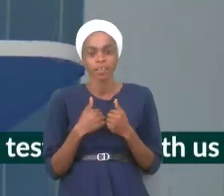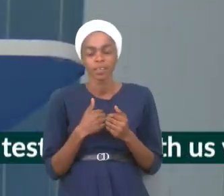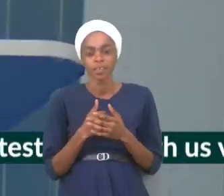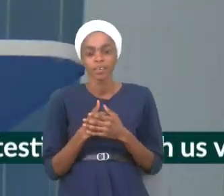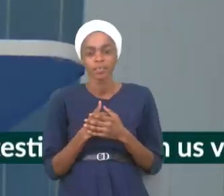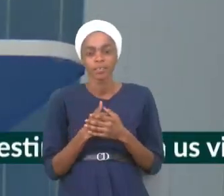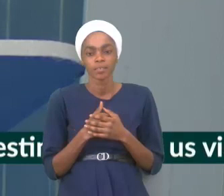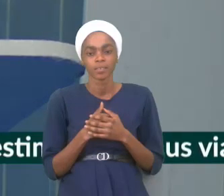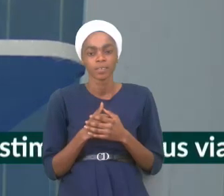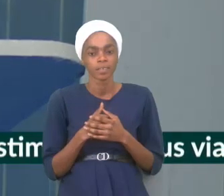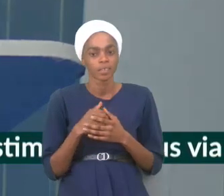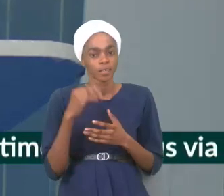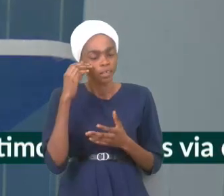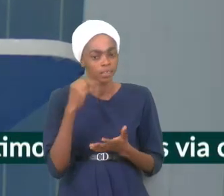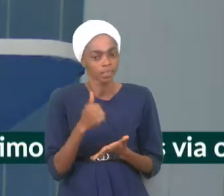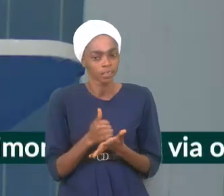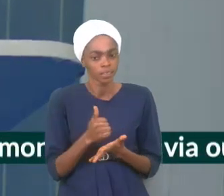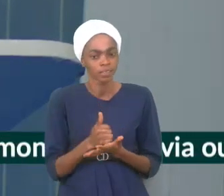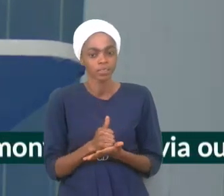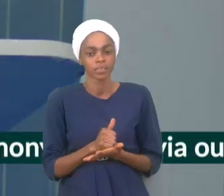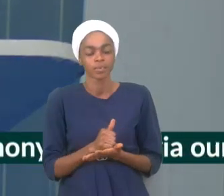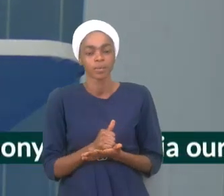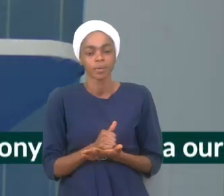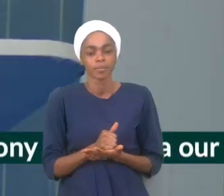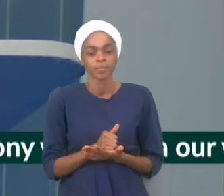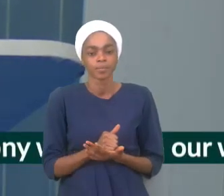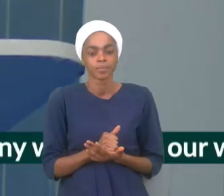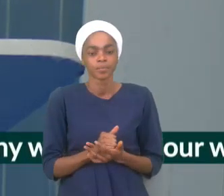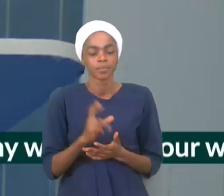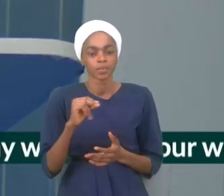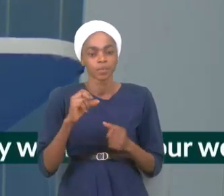I said no problem can withstand that name. Every problem you brought here melts.